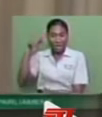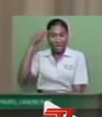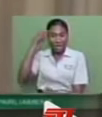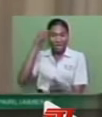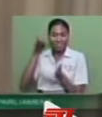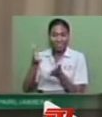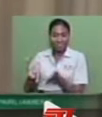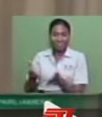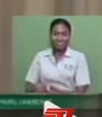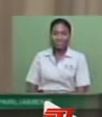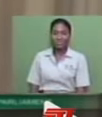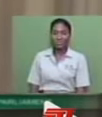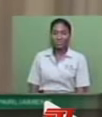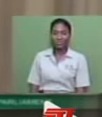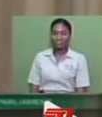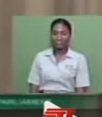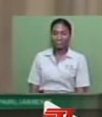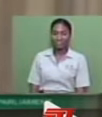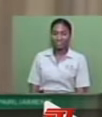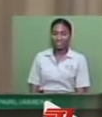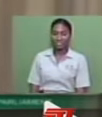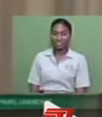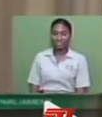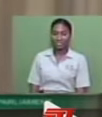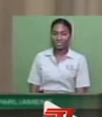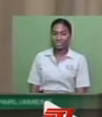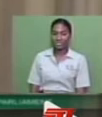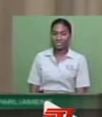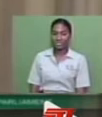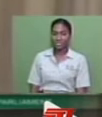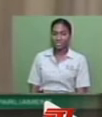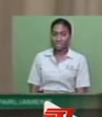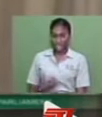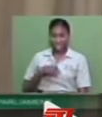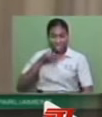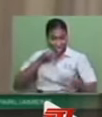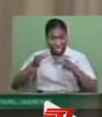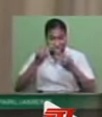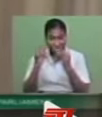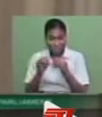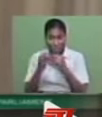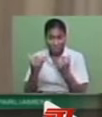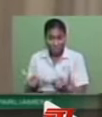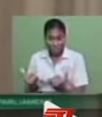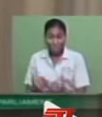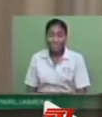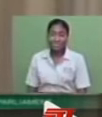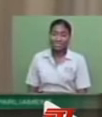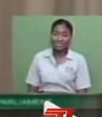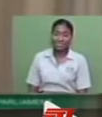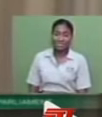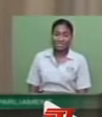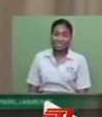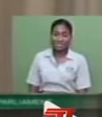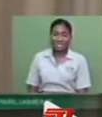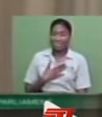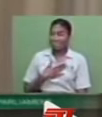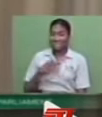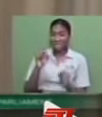increased deduction, yeah, we'll develop more. We'll go into the details. It will not be surprising this has happened with the Income Tax